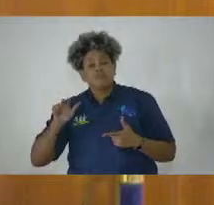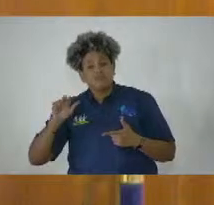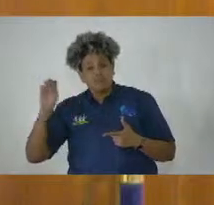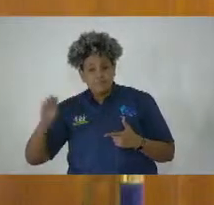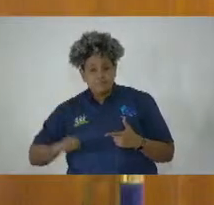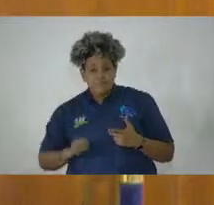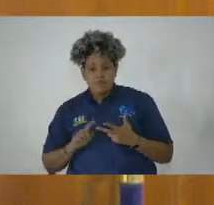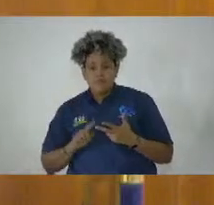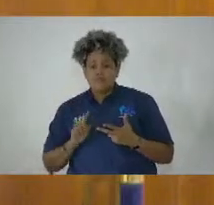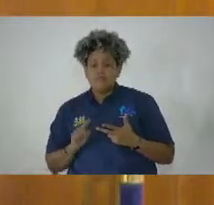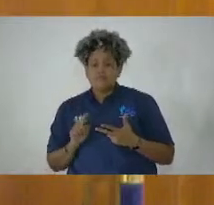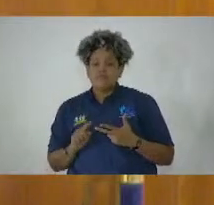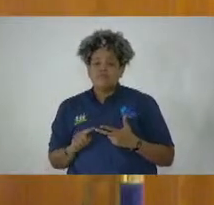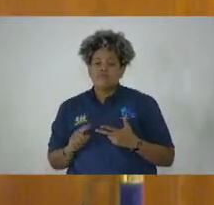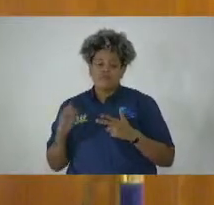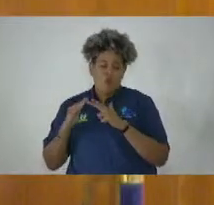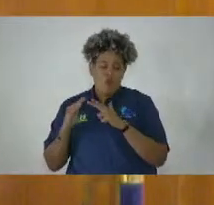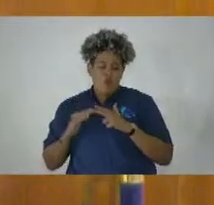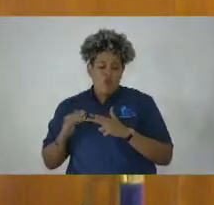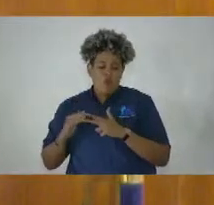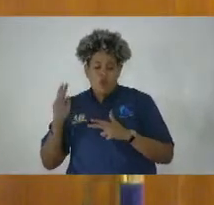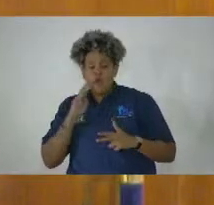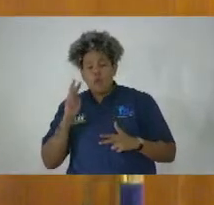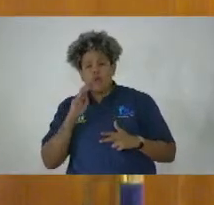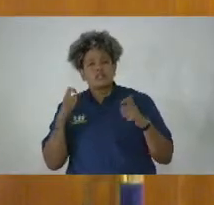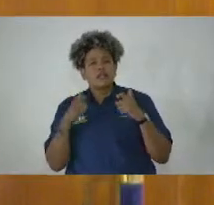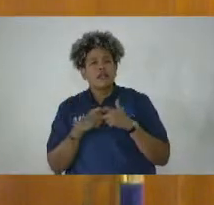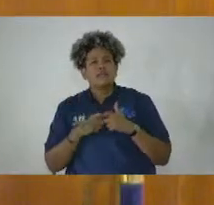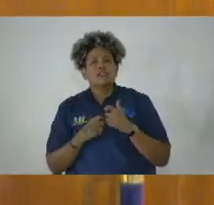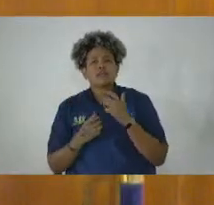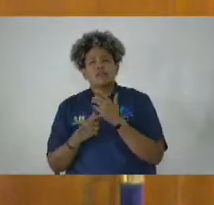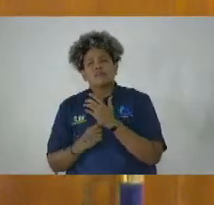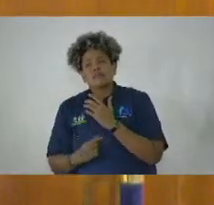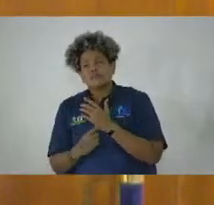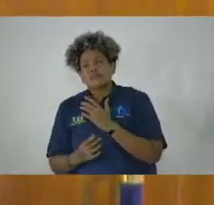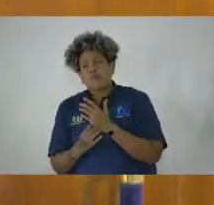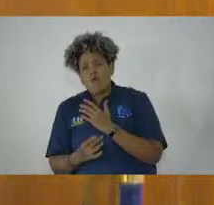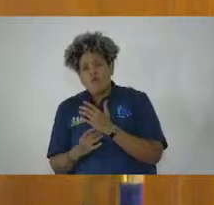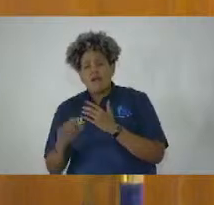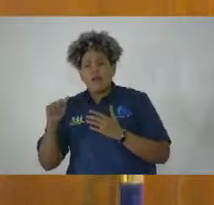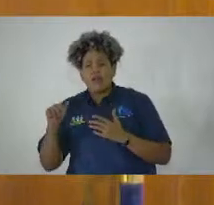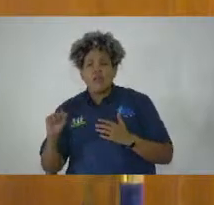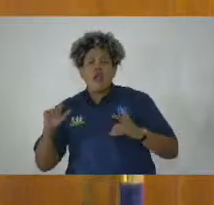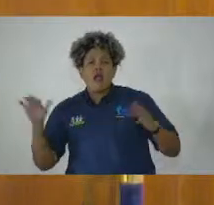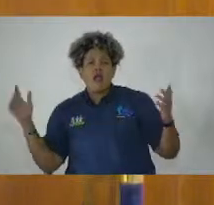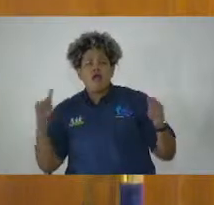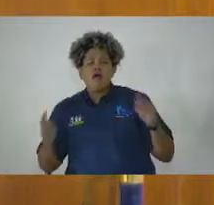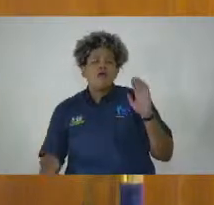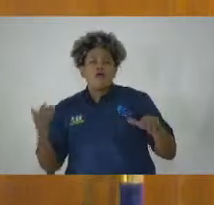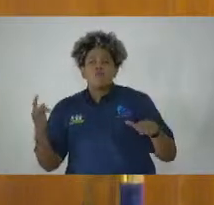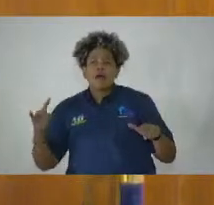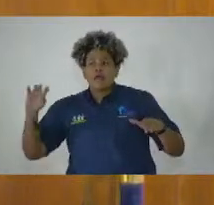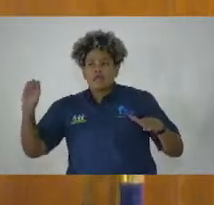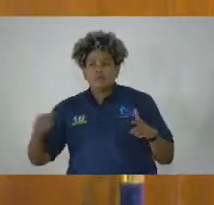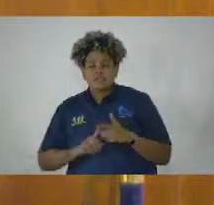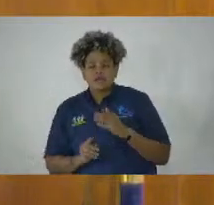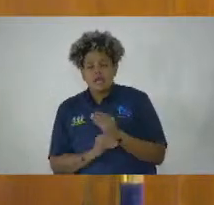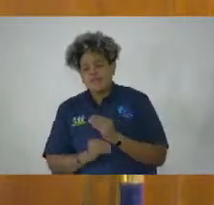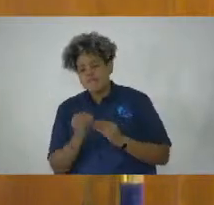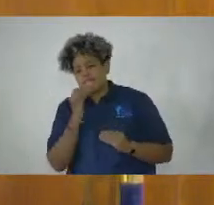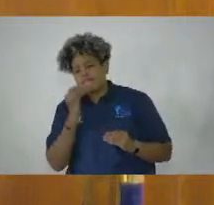10.3%, housing, water, electricity, gas, and other fuels up by 8%, and food